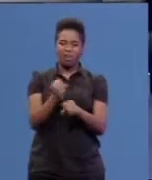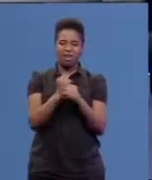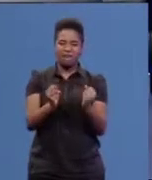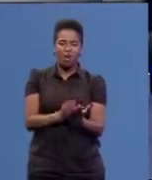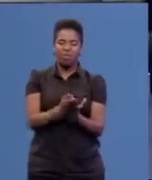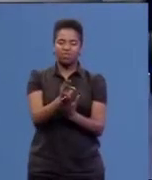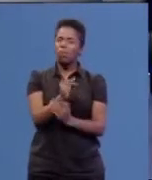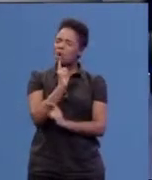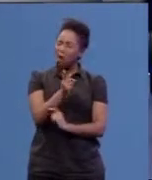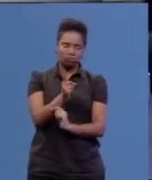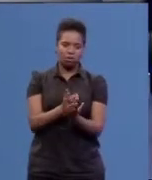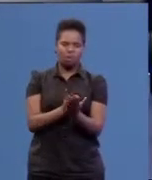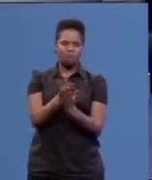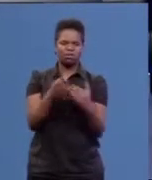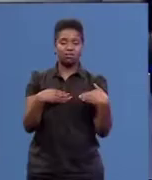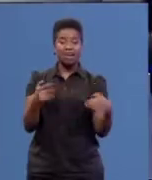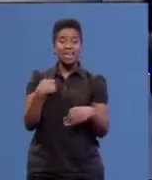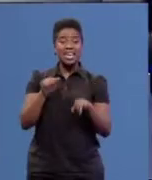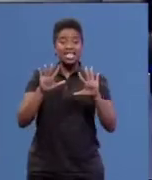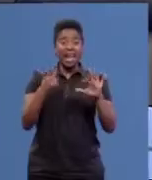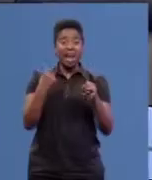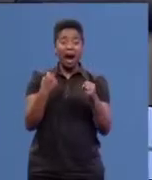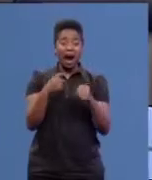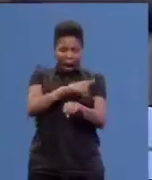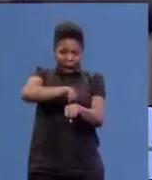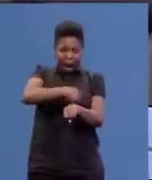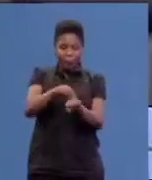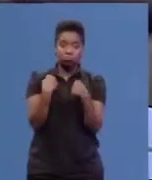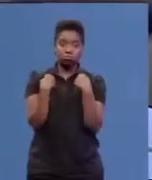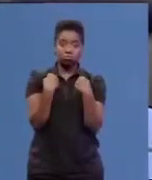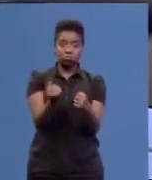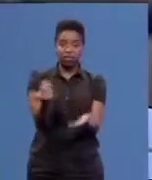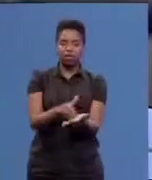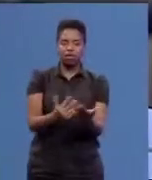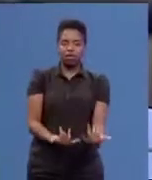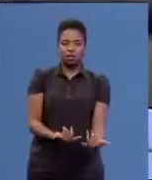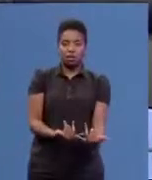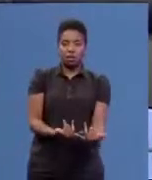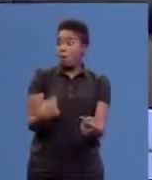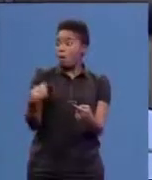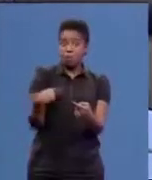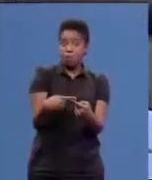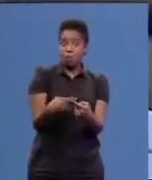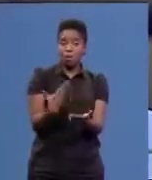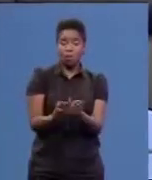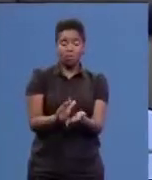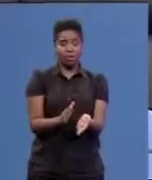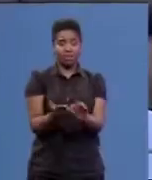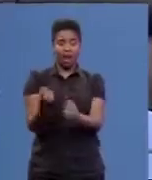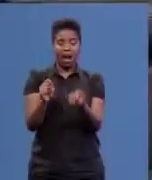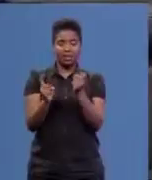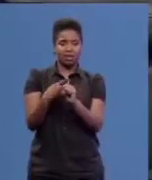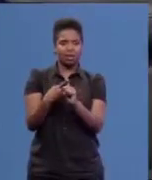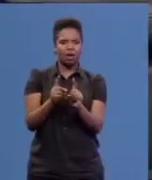magade, you know, I just drove 10 hours just to come here after I was invited, and I was thinking I could have died, you know, endleleni. And asikucinga